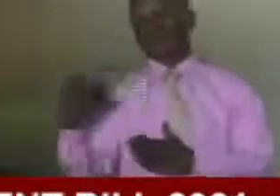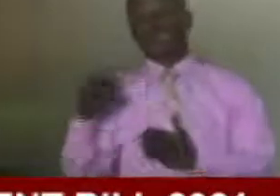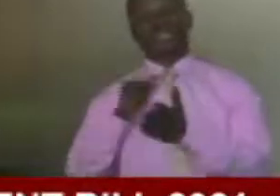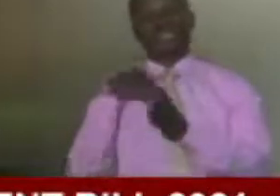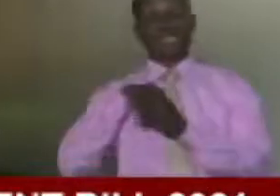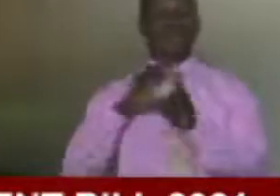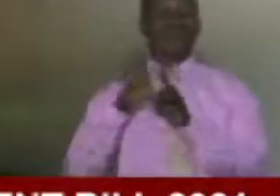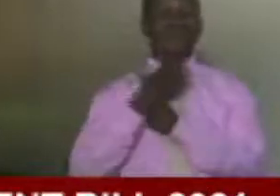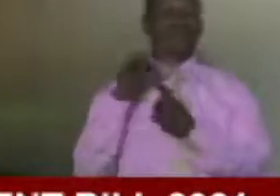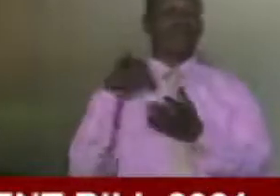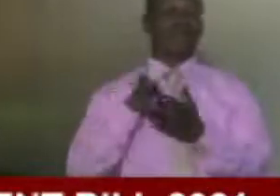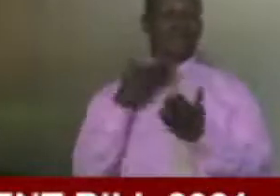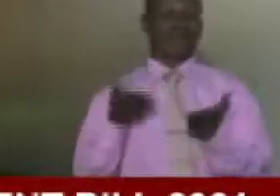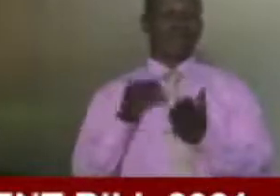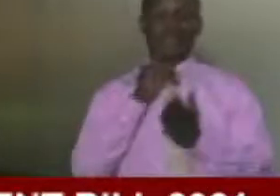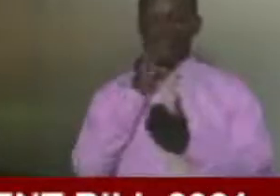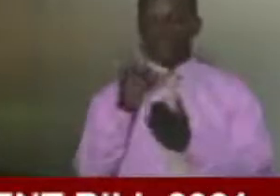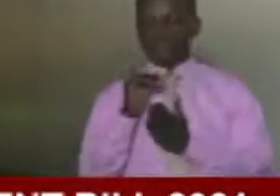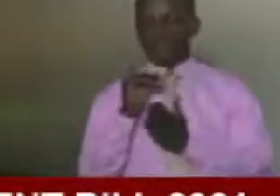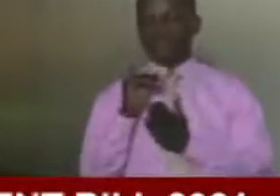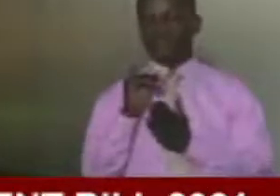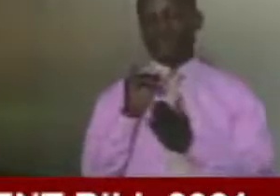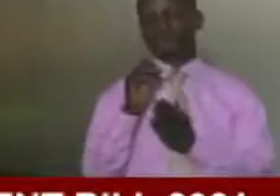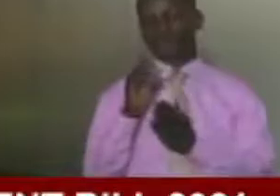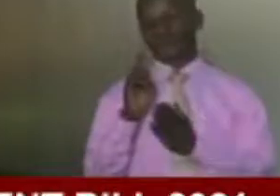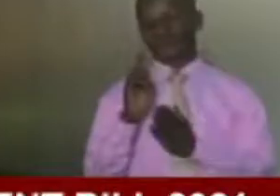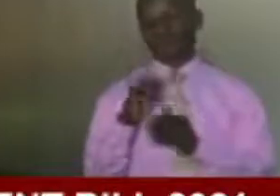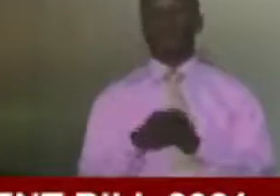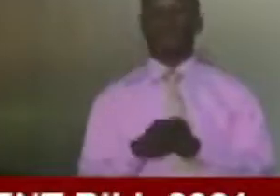here today is that, one,